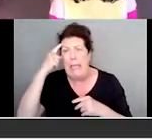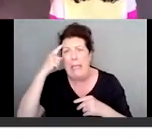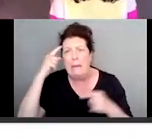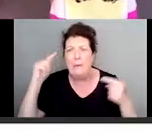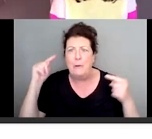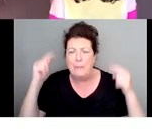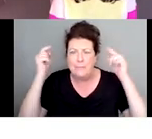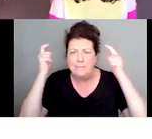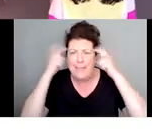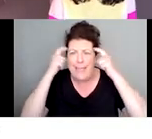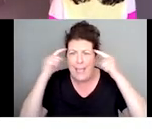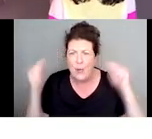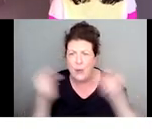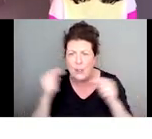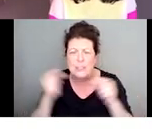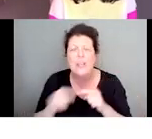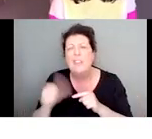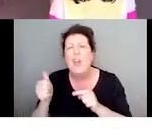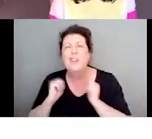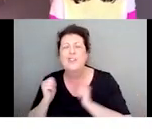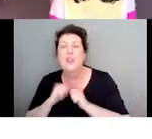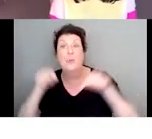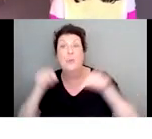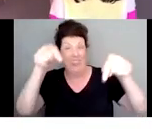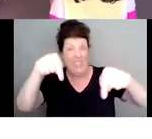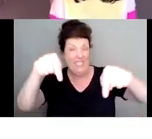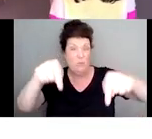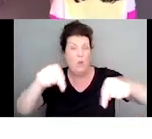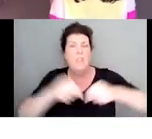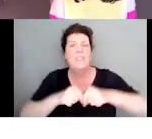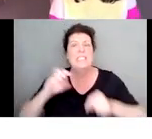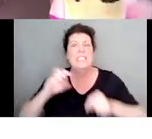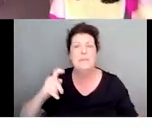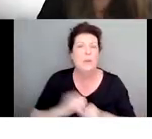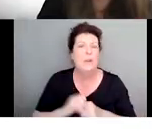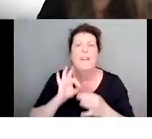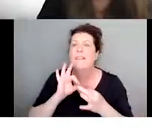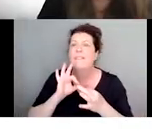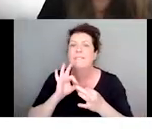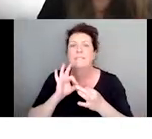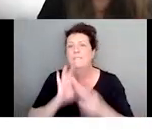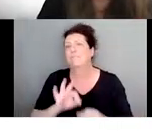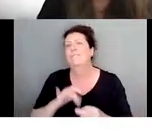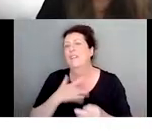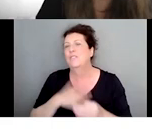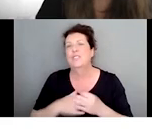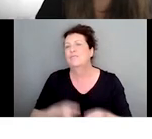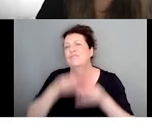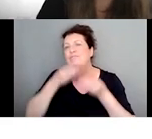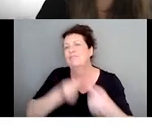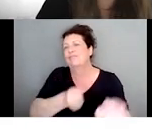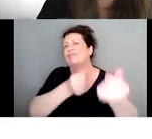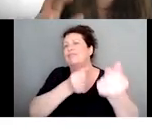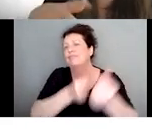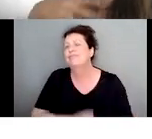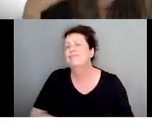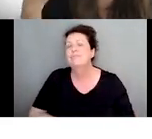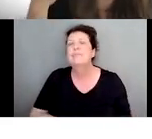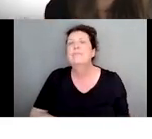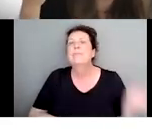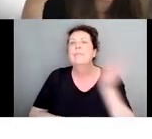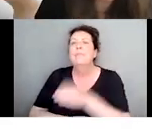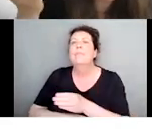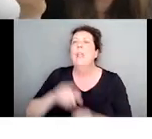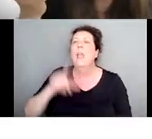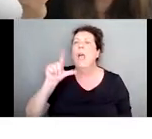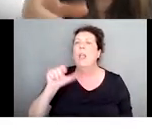felt like really in the pocket, which was always as any writer knows is a good feeling. Yeah, that's great. Um, so tell me, just kind of tell